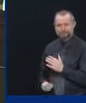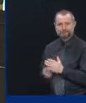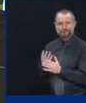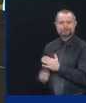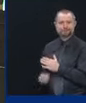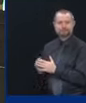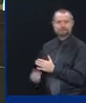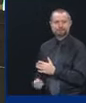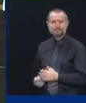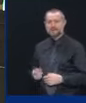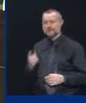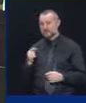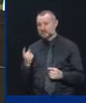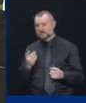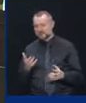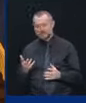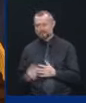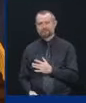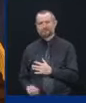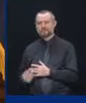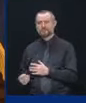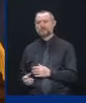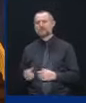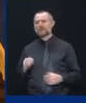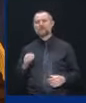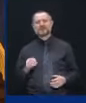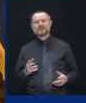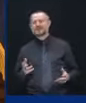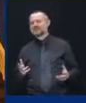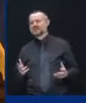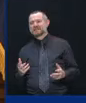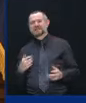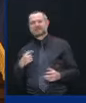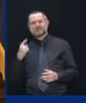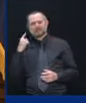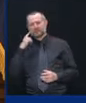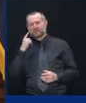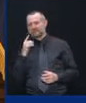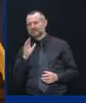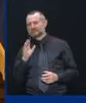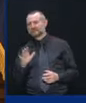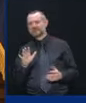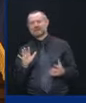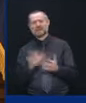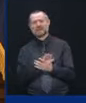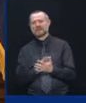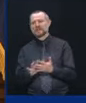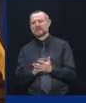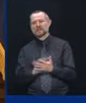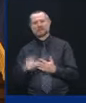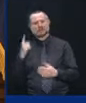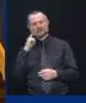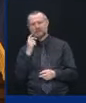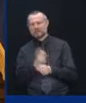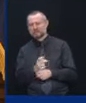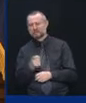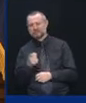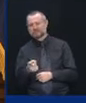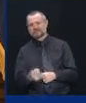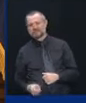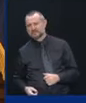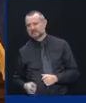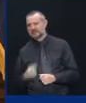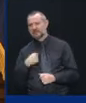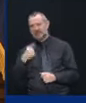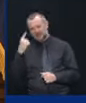so? Yeah, I only heard about 1 out of every 4 words. So I think I get the gist